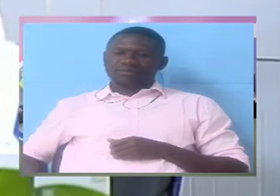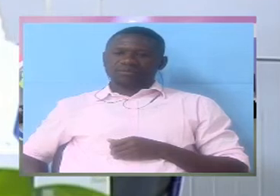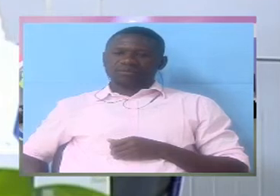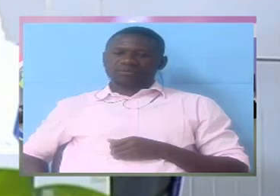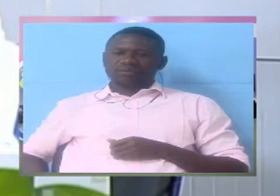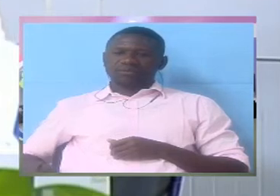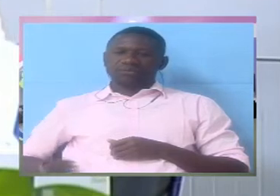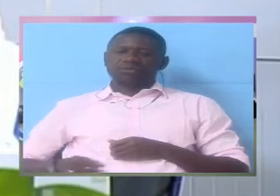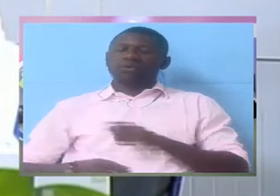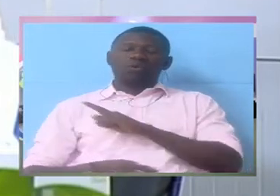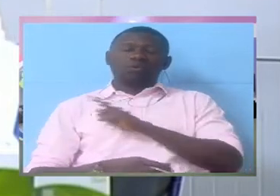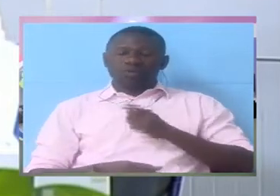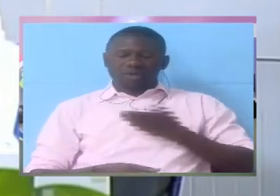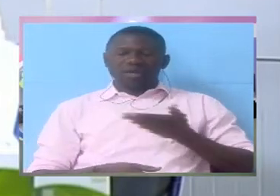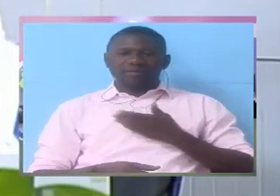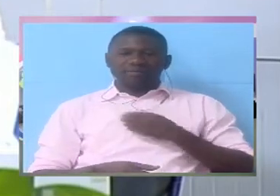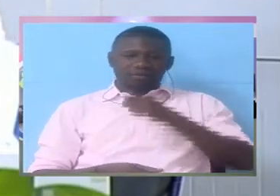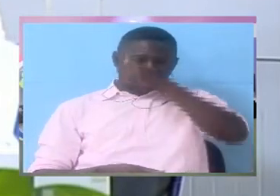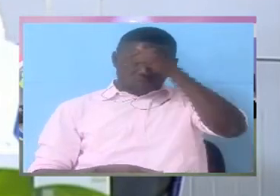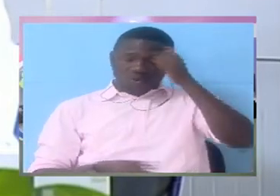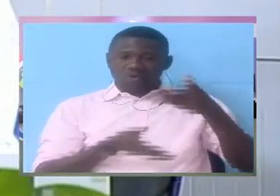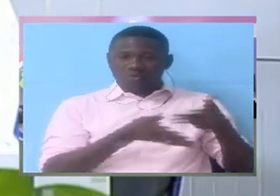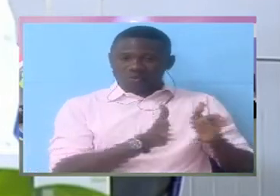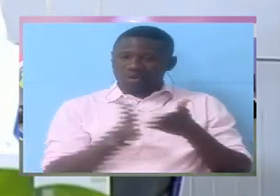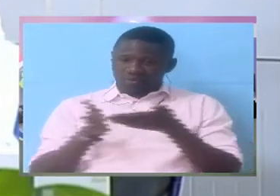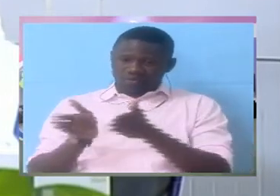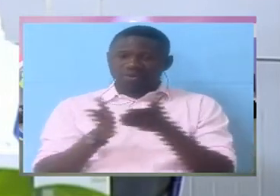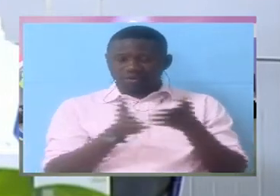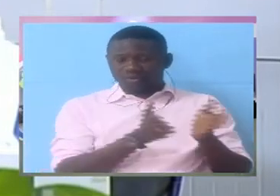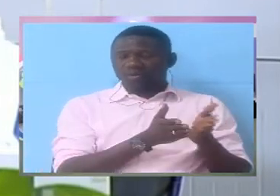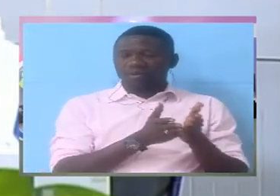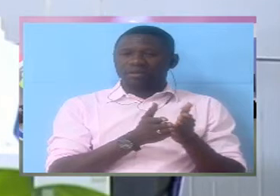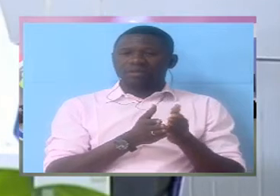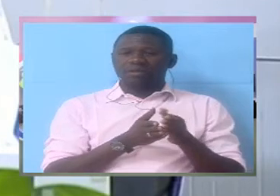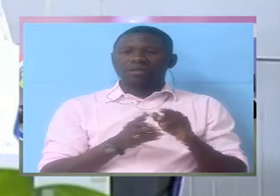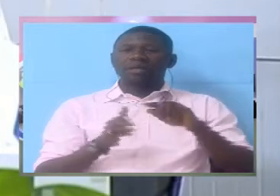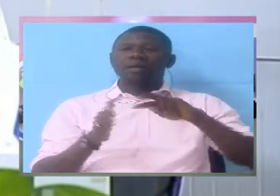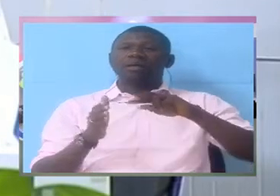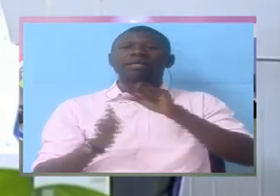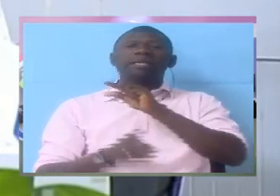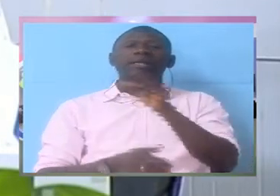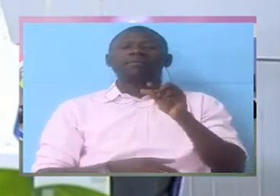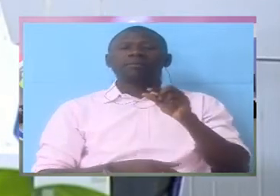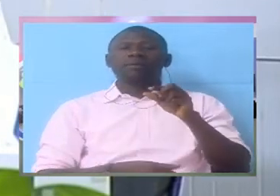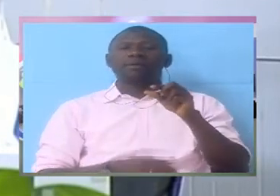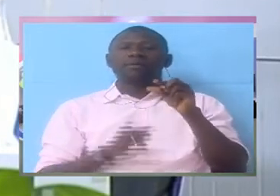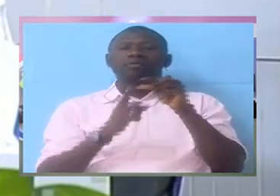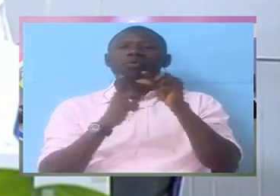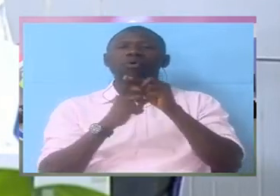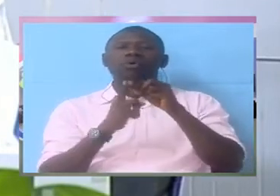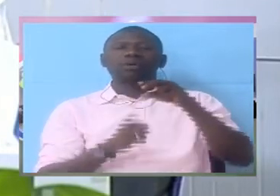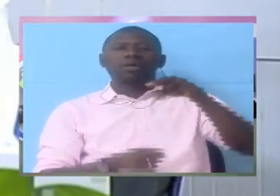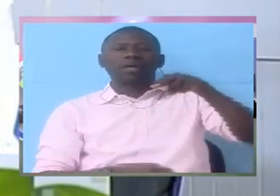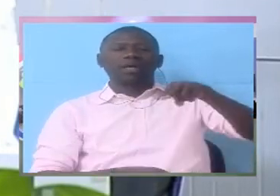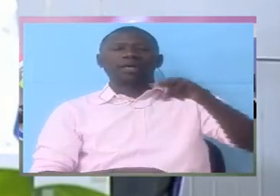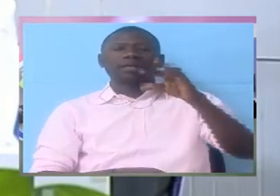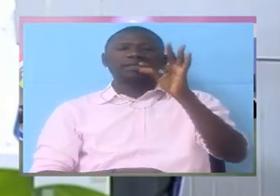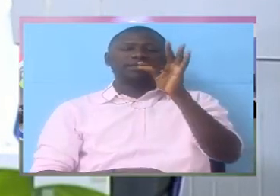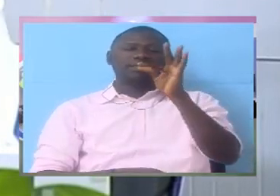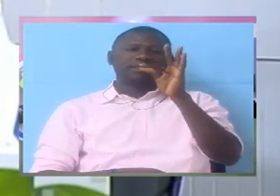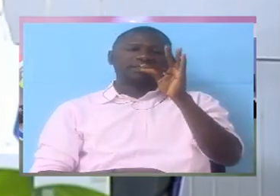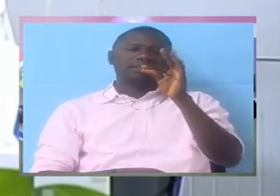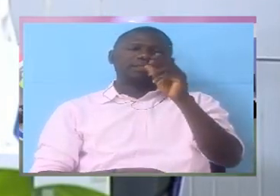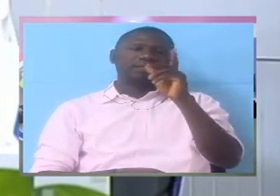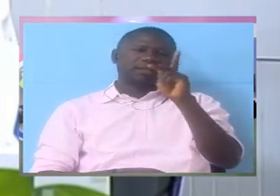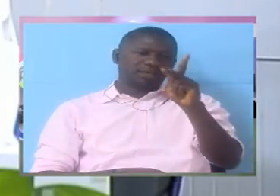principle. Nyimu nakolu tarambuloleti. NTK. NTK. Need to know and need not